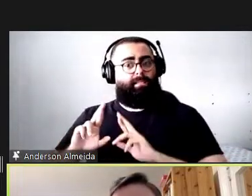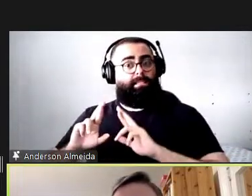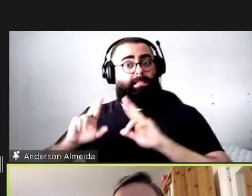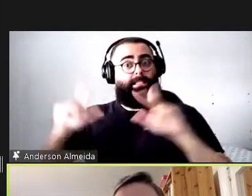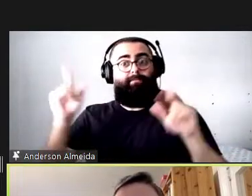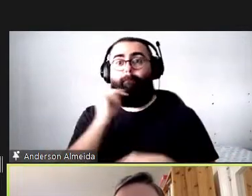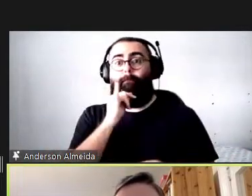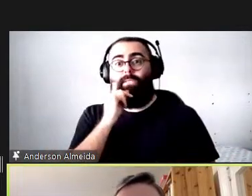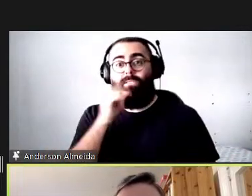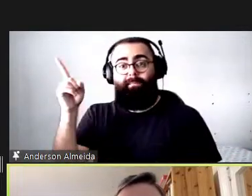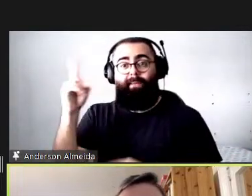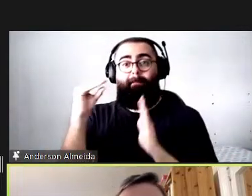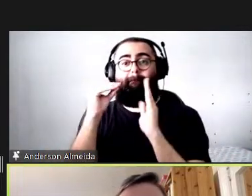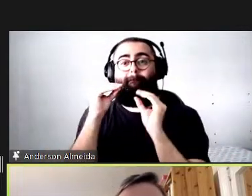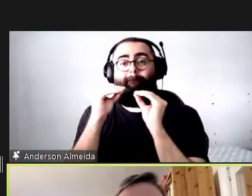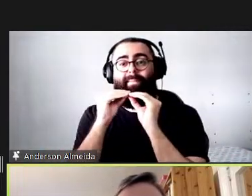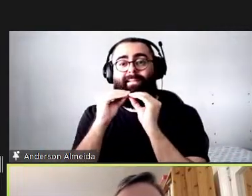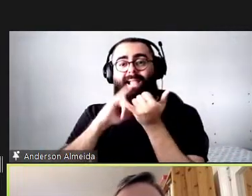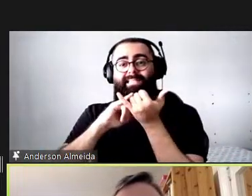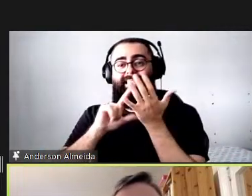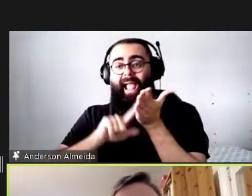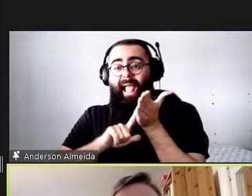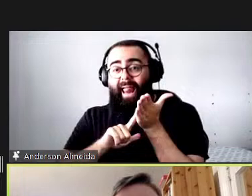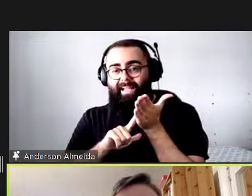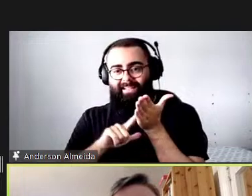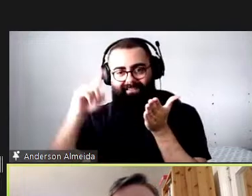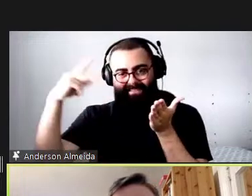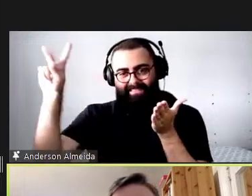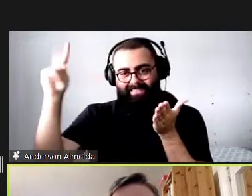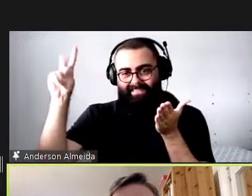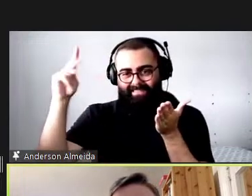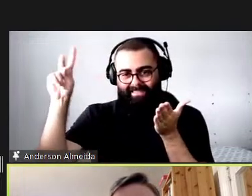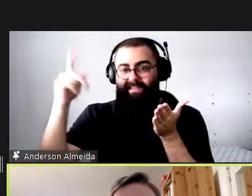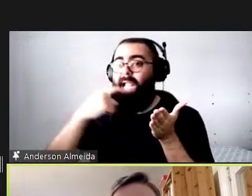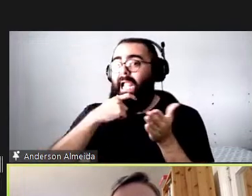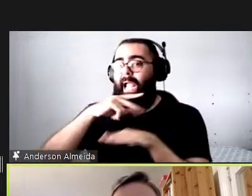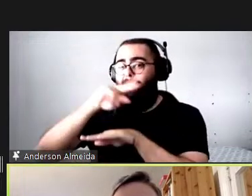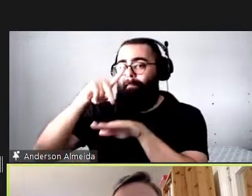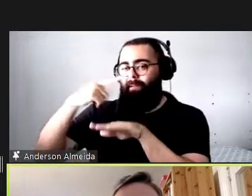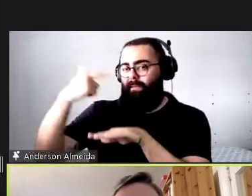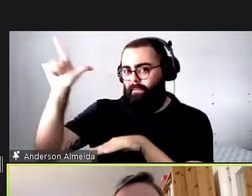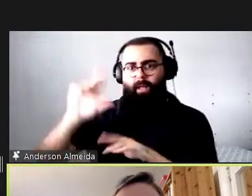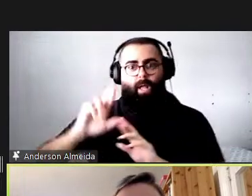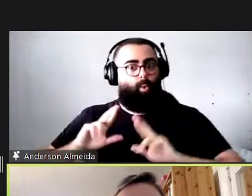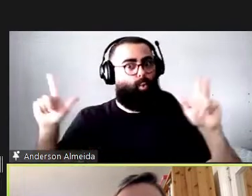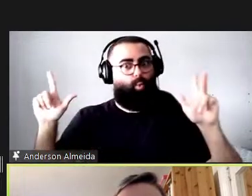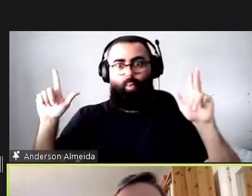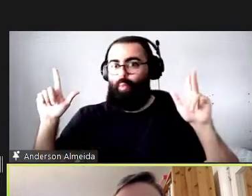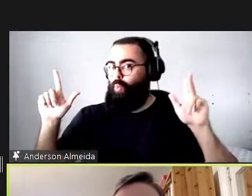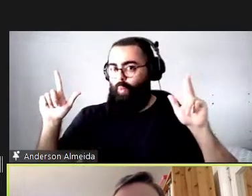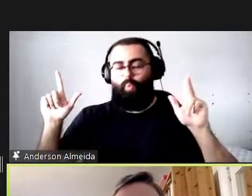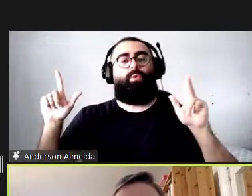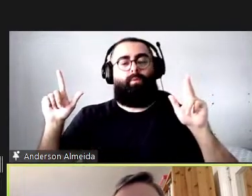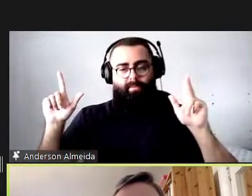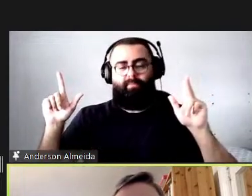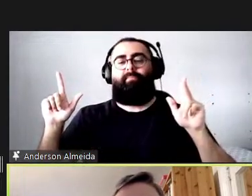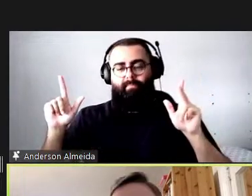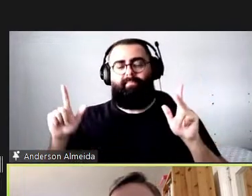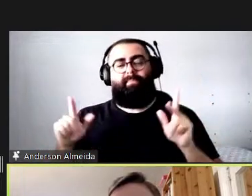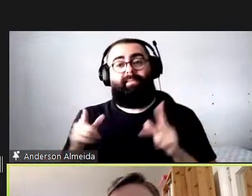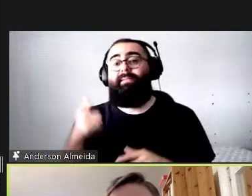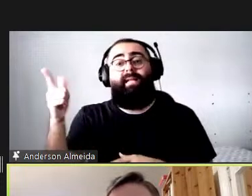I've done research on both languages, and they are quite different from each other, especially in terms of